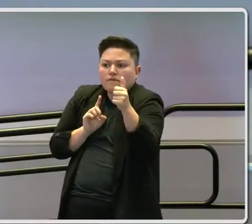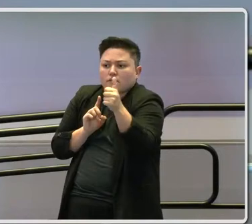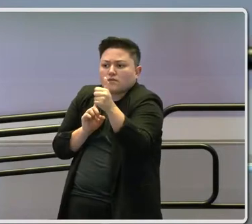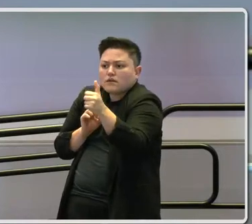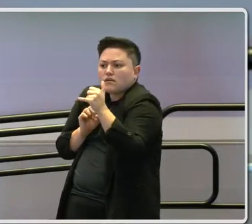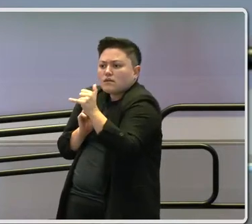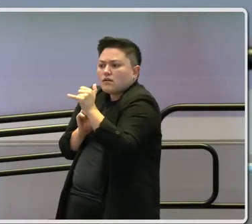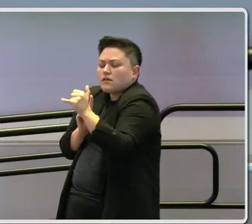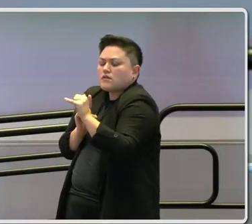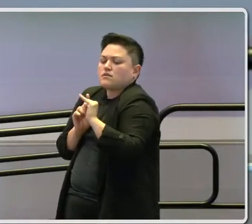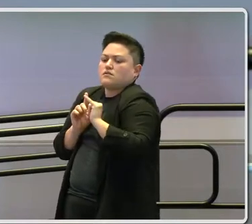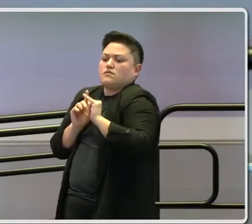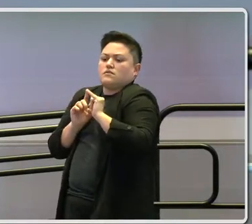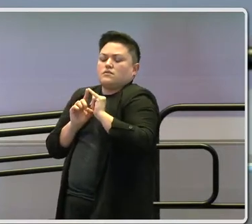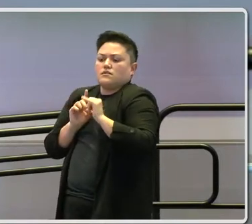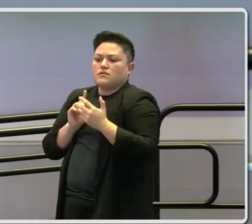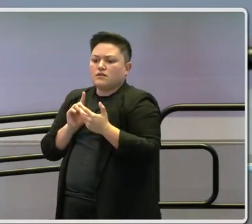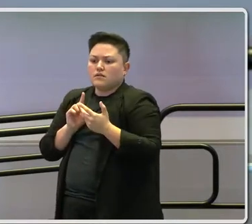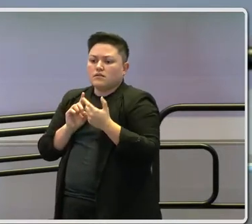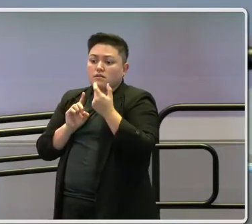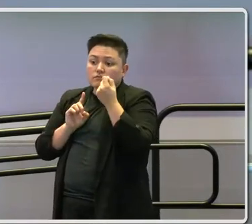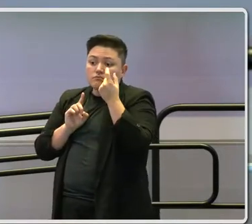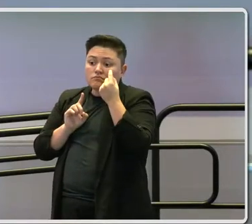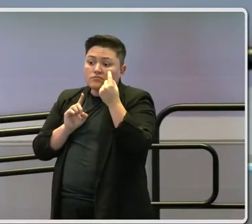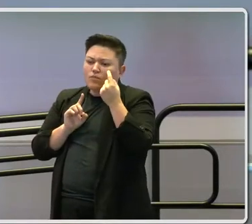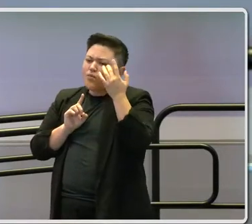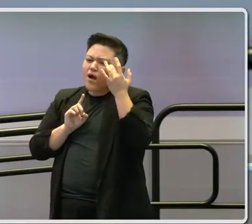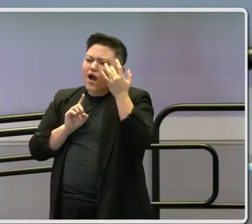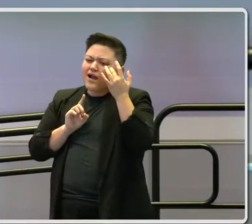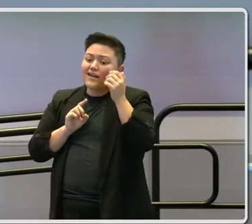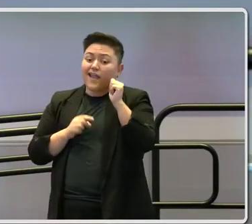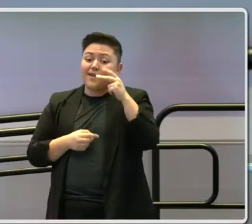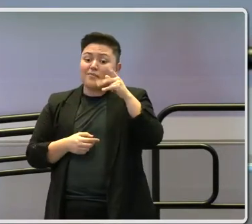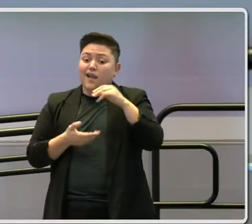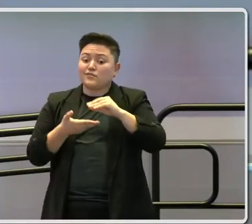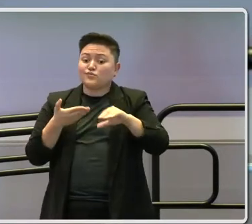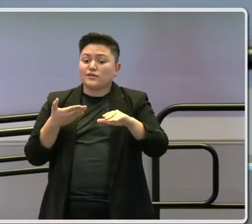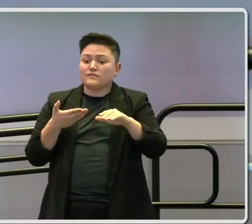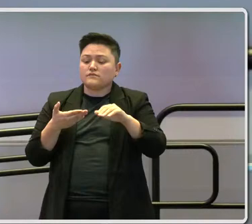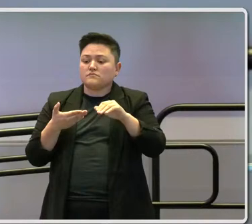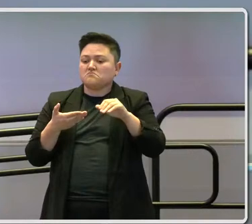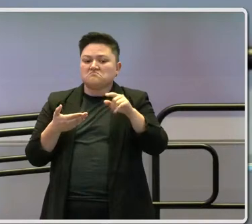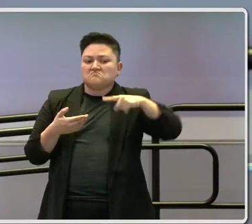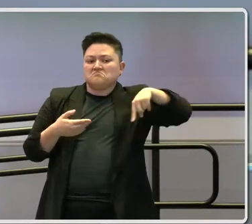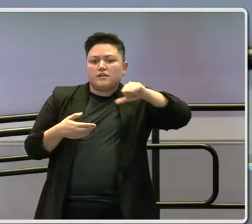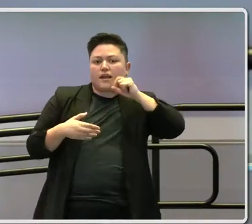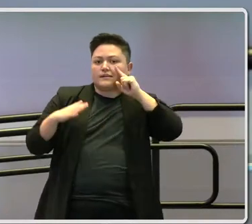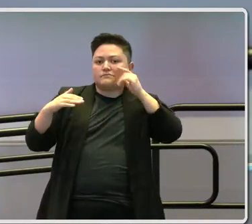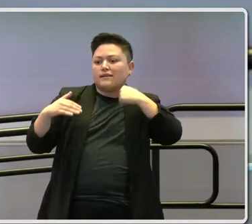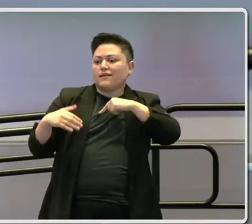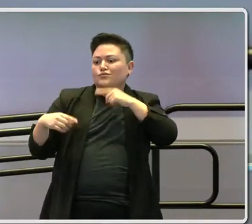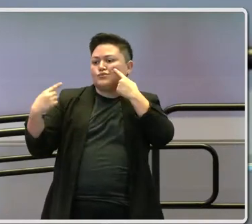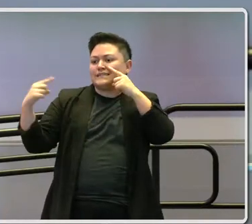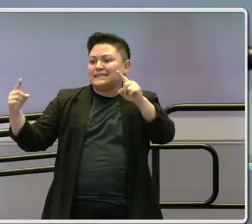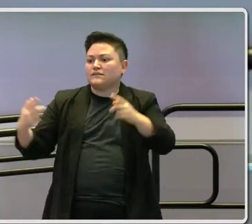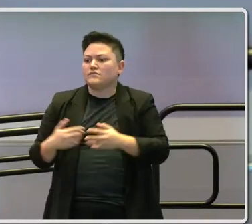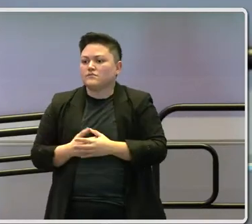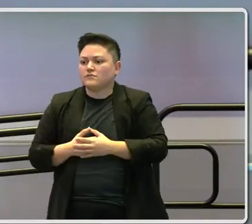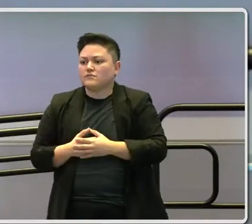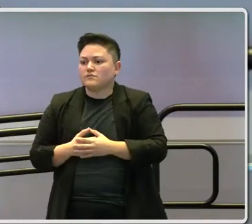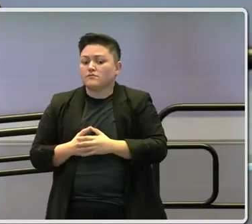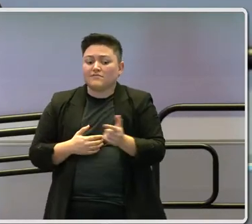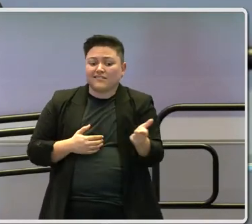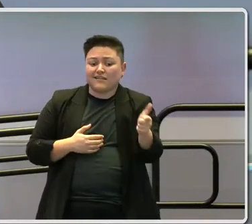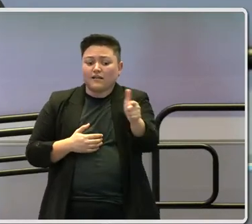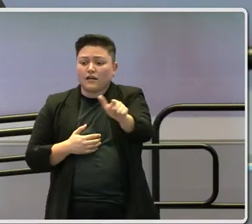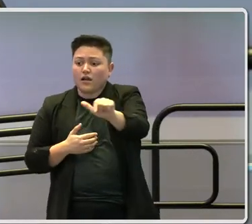stated, "Polys are not expected to succeed," which was followed by another student's remark,